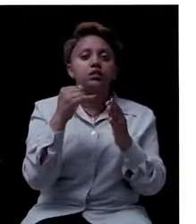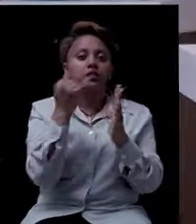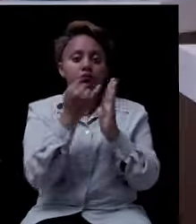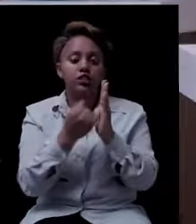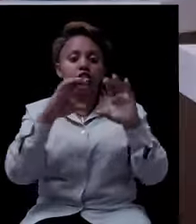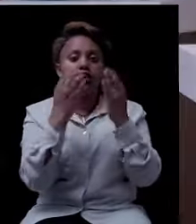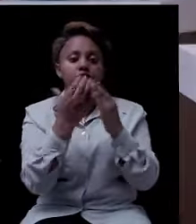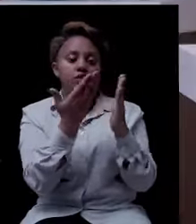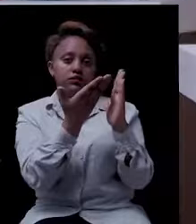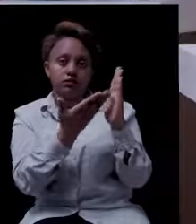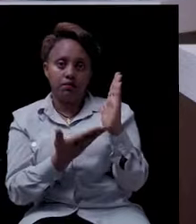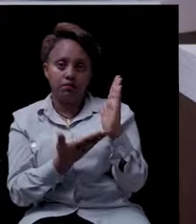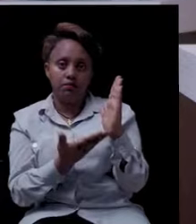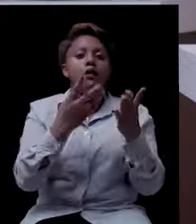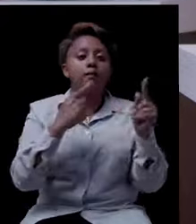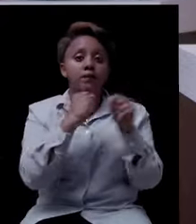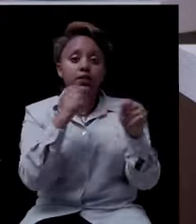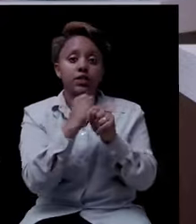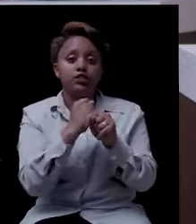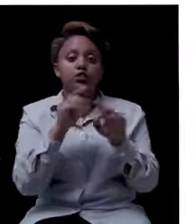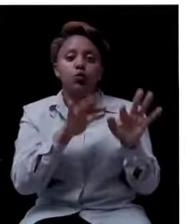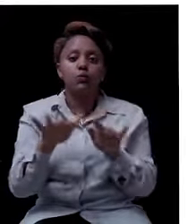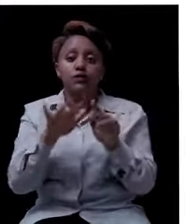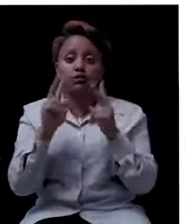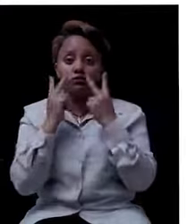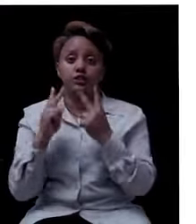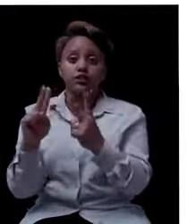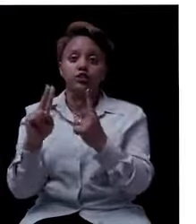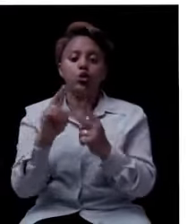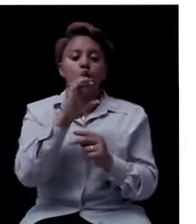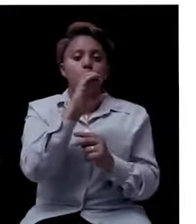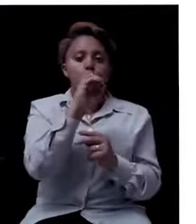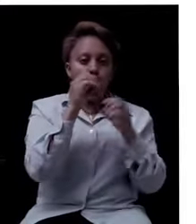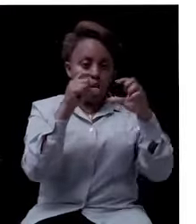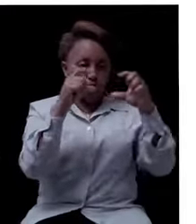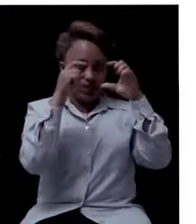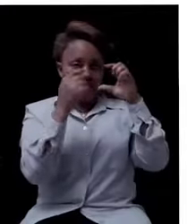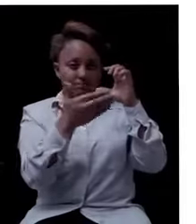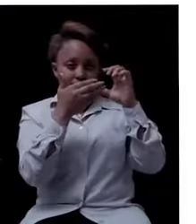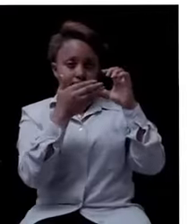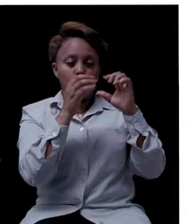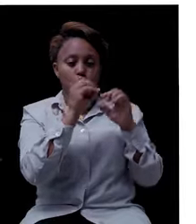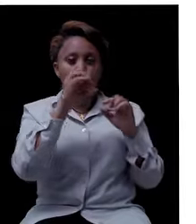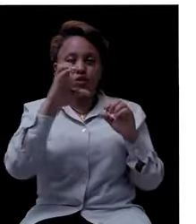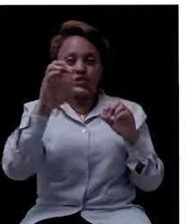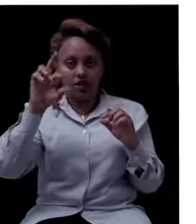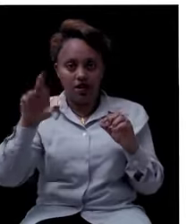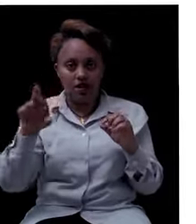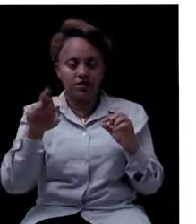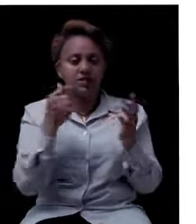classify them. Here are some of the applications of computer vision. Optical character recognition, OCR. This